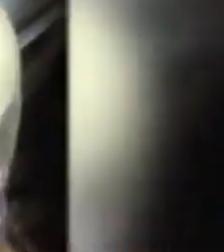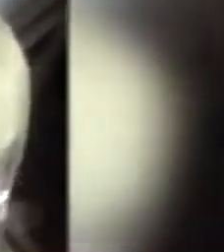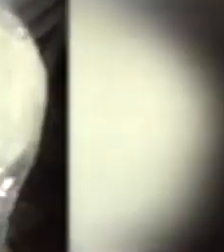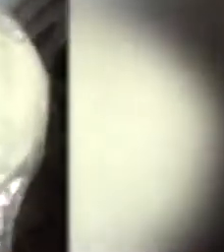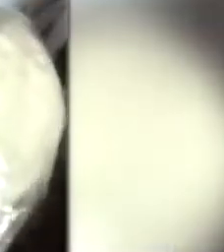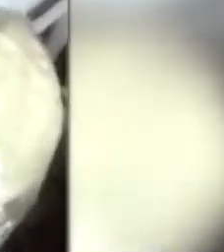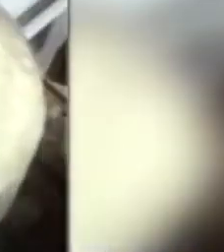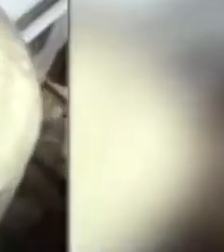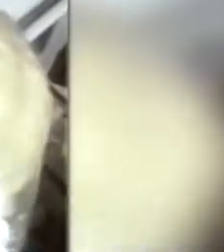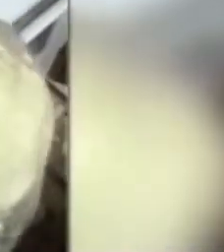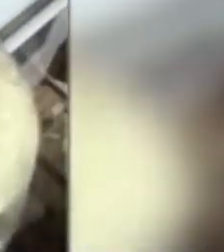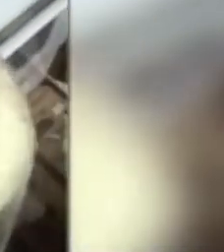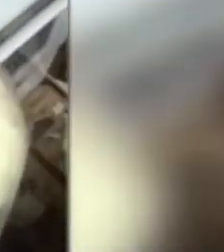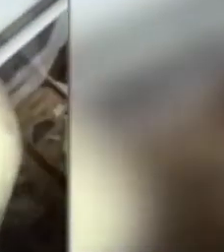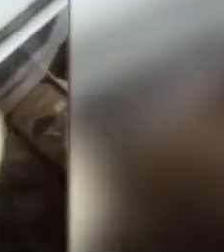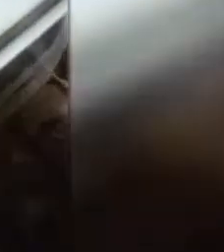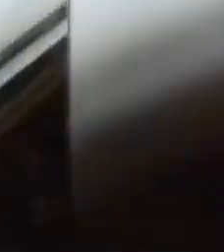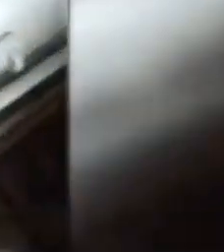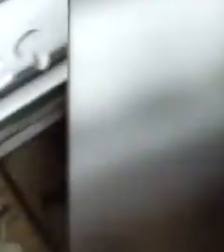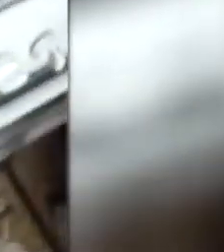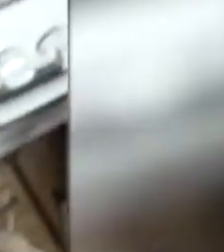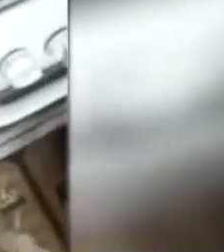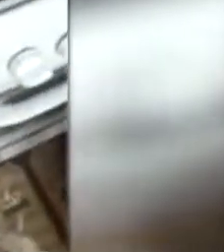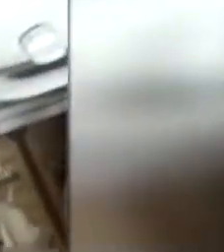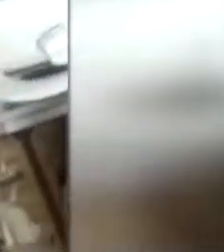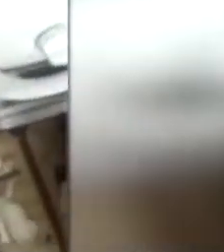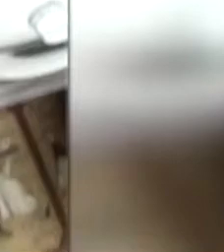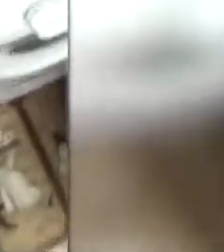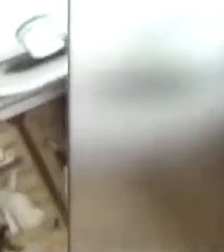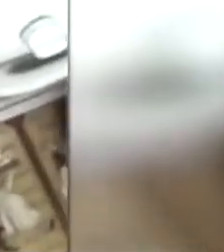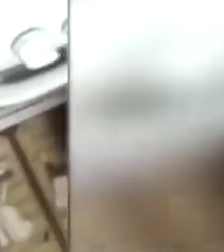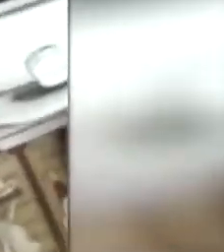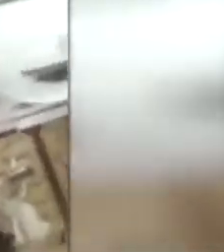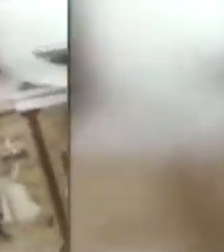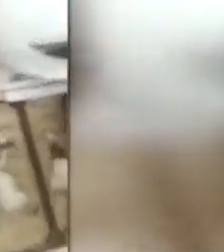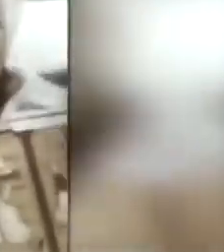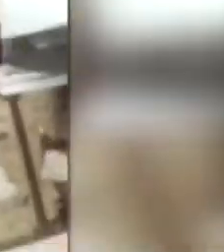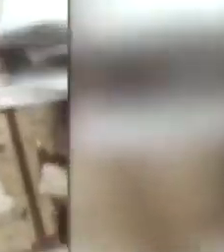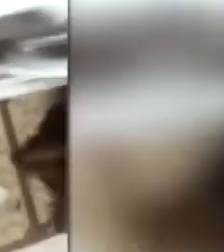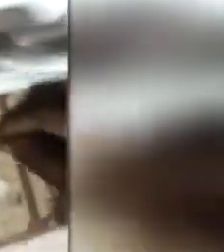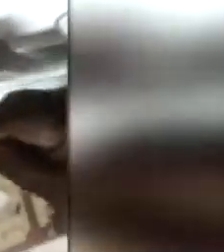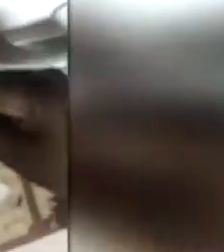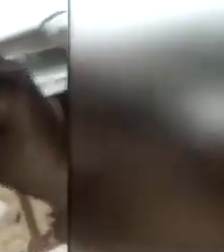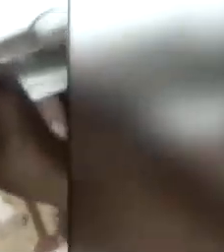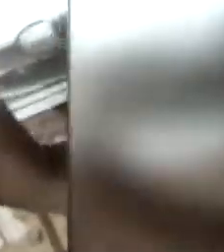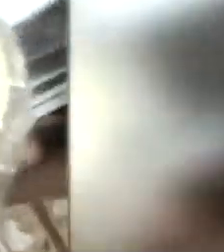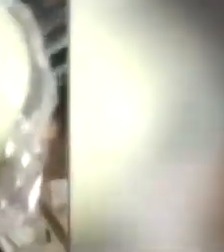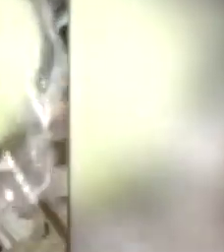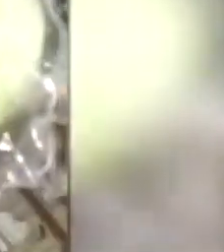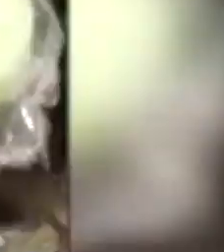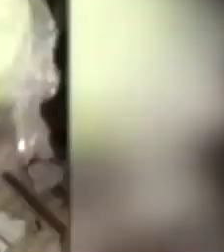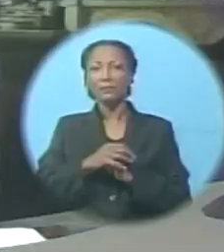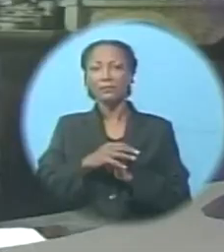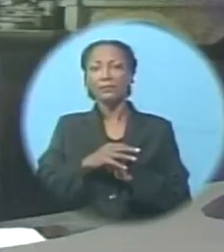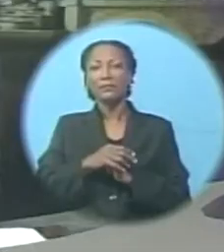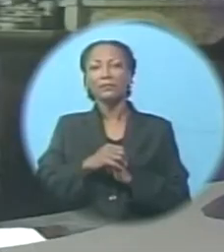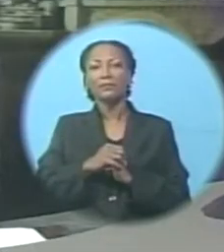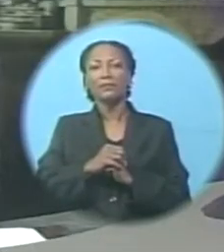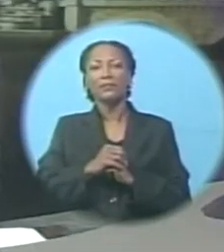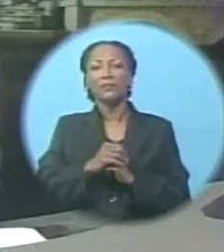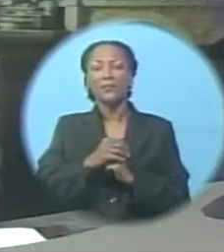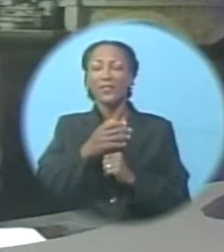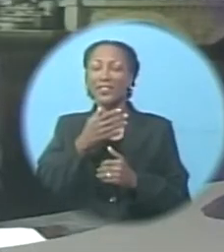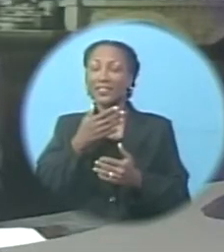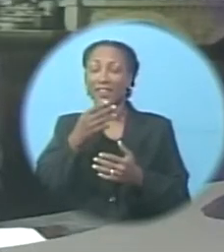public from the importation of the fake food. Kent Jerson, CBC News.